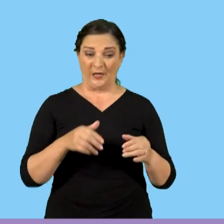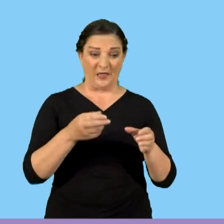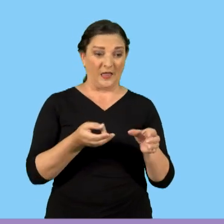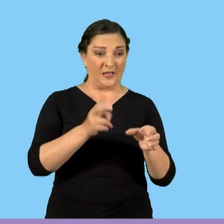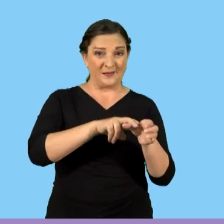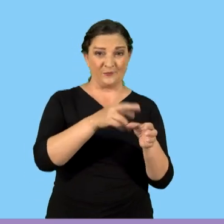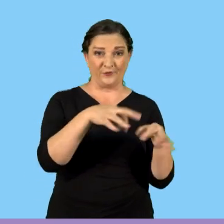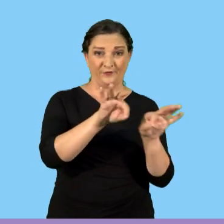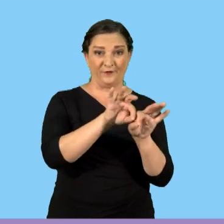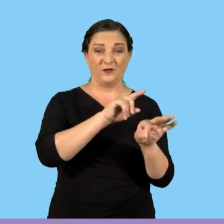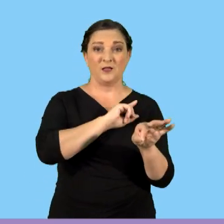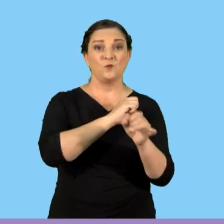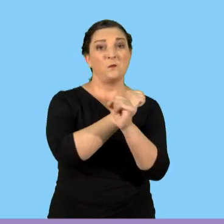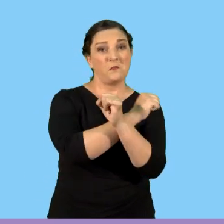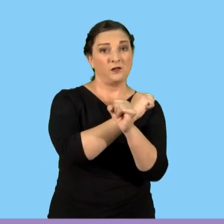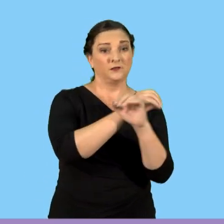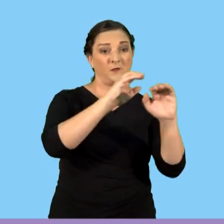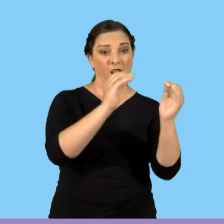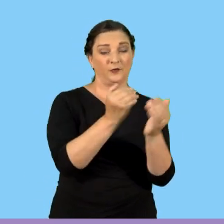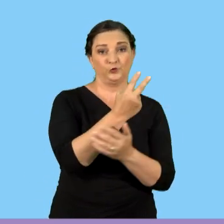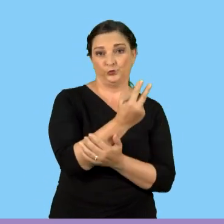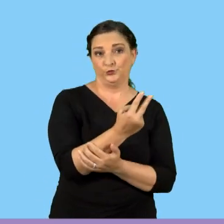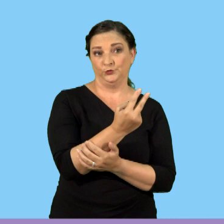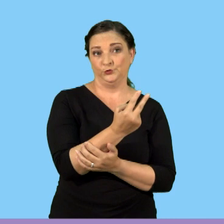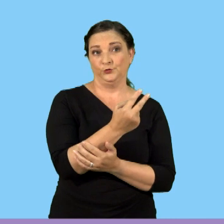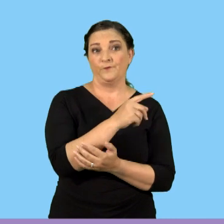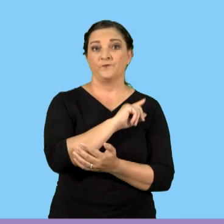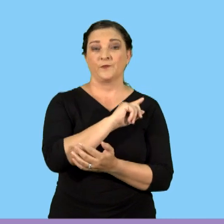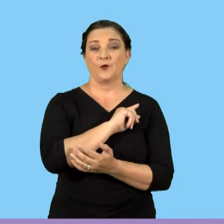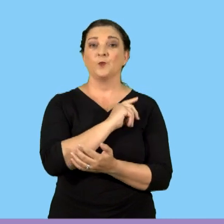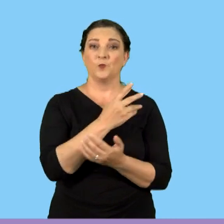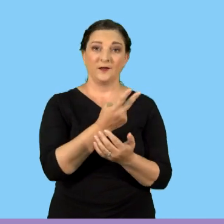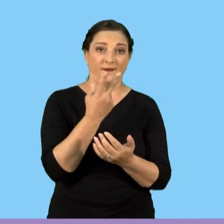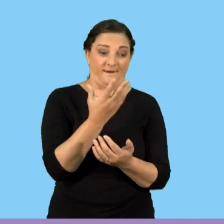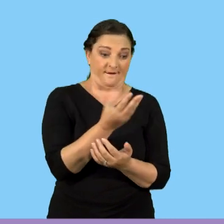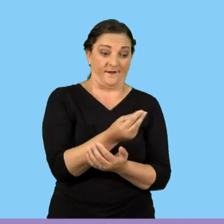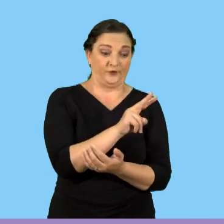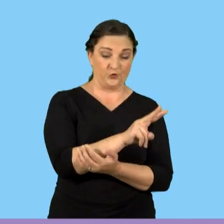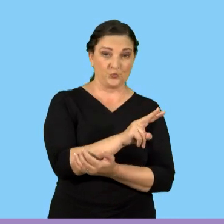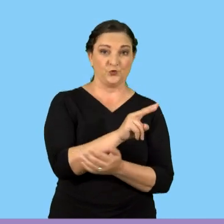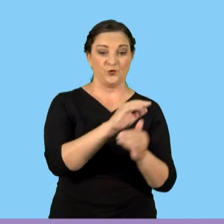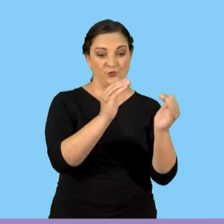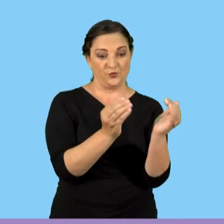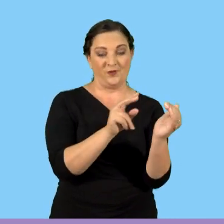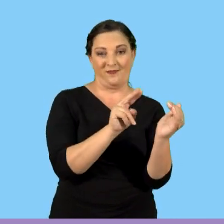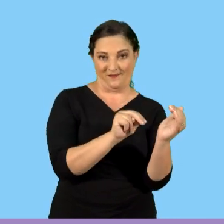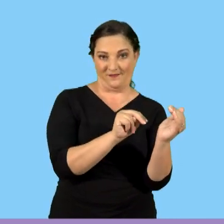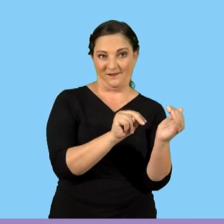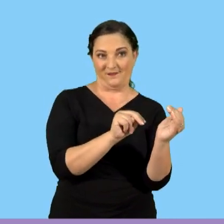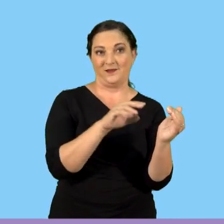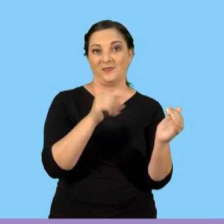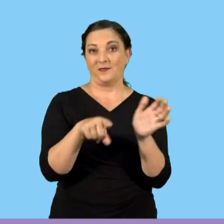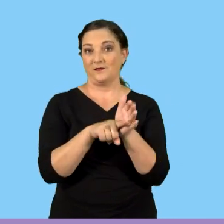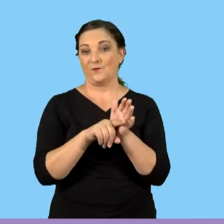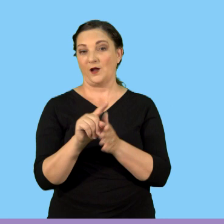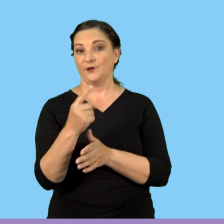been multiplied by 2, that's what gave us the 2n, and then after from that product we subtracted 1, and